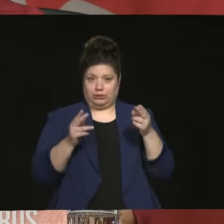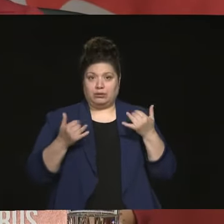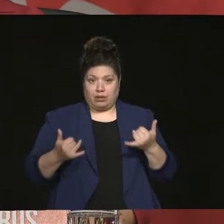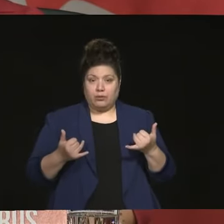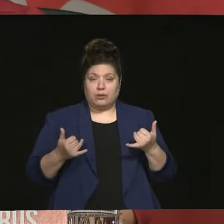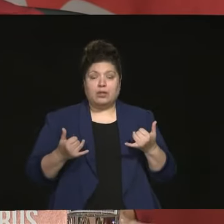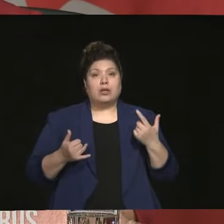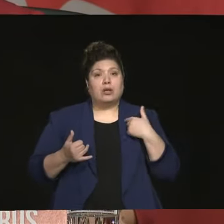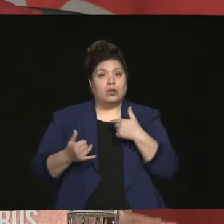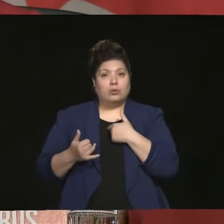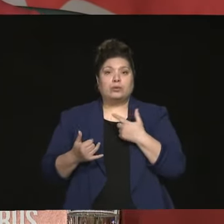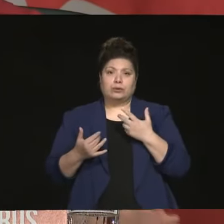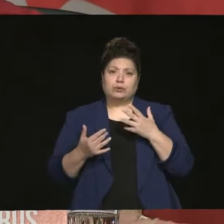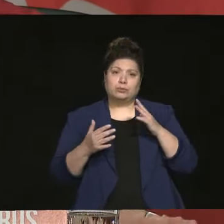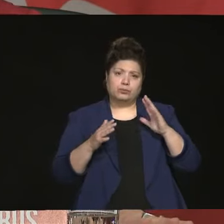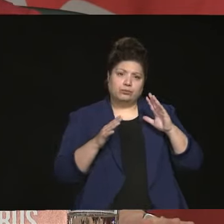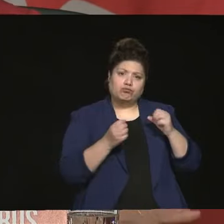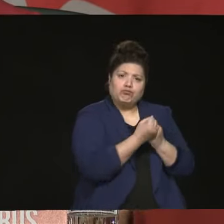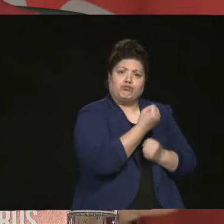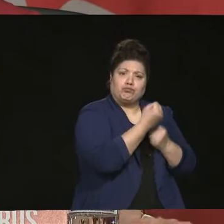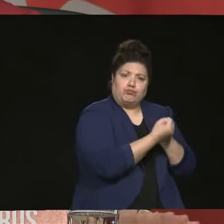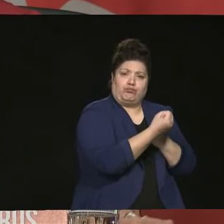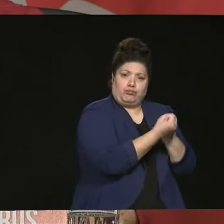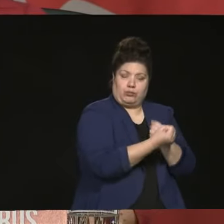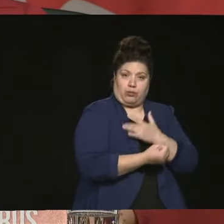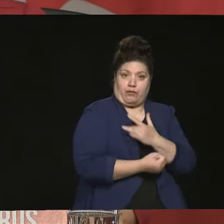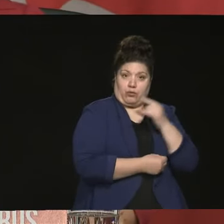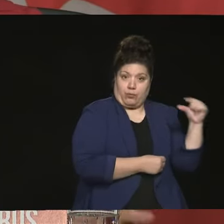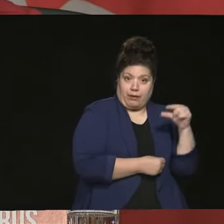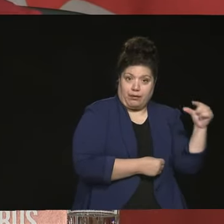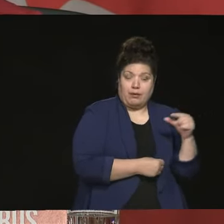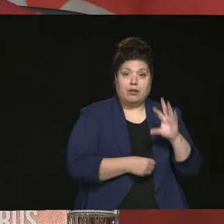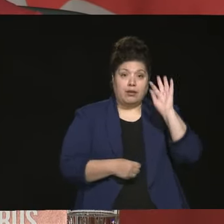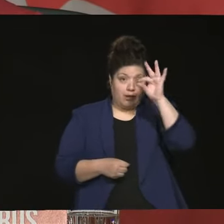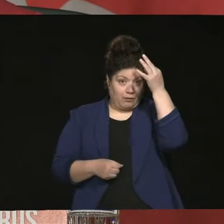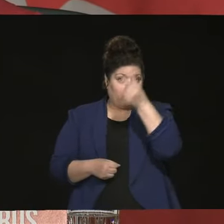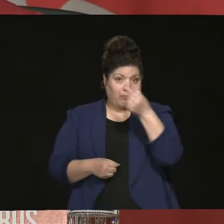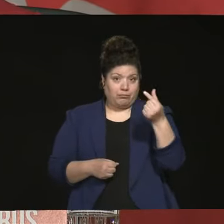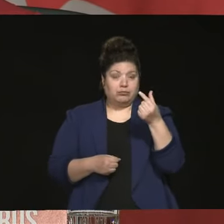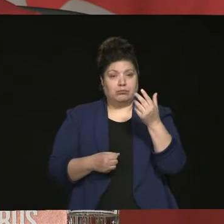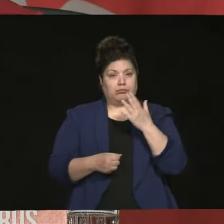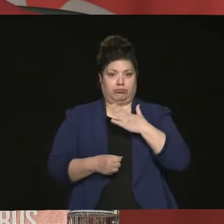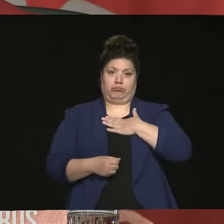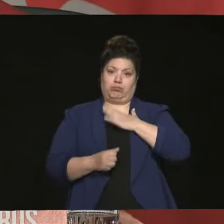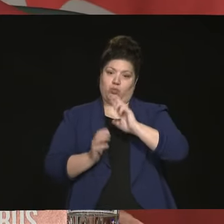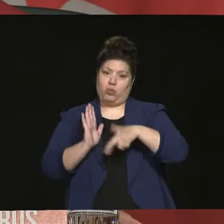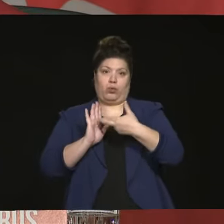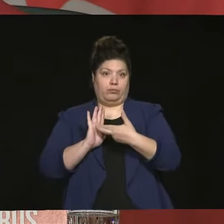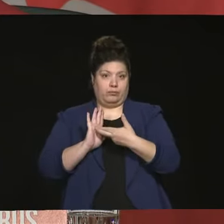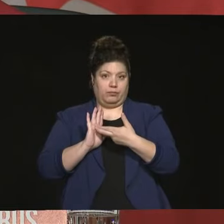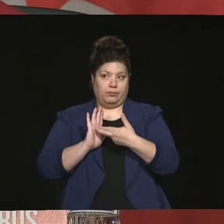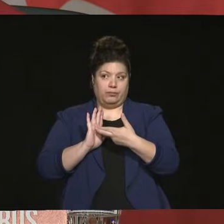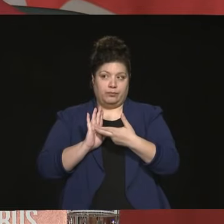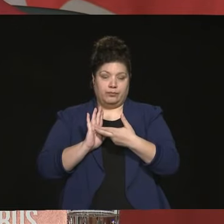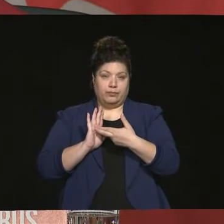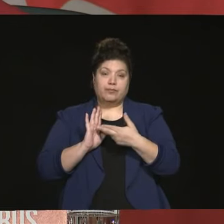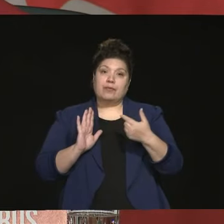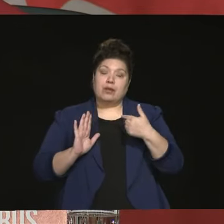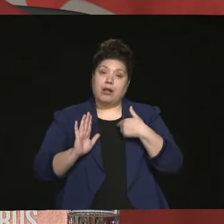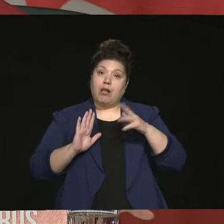province of Quebec, as is the federal government's job. We don't have details to